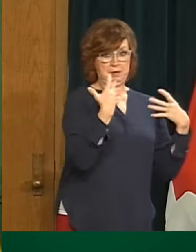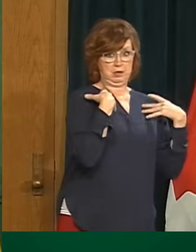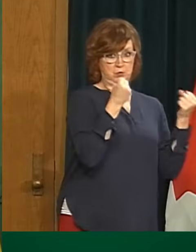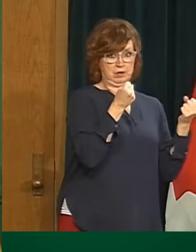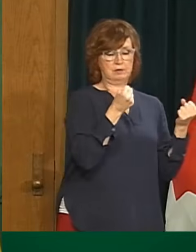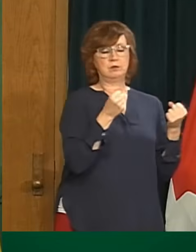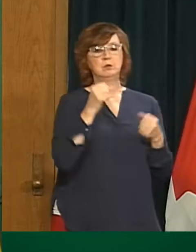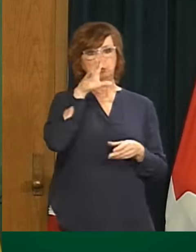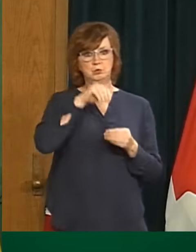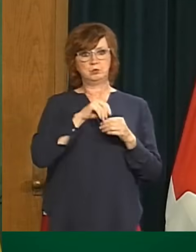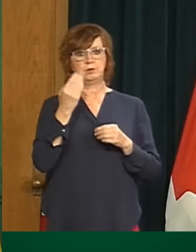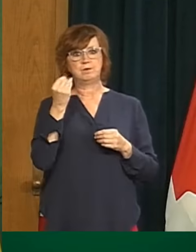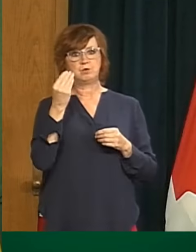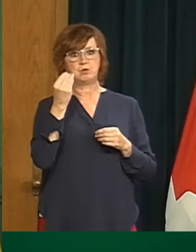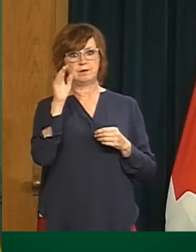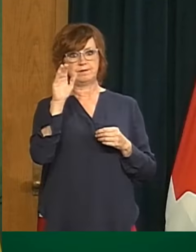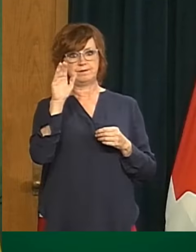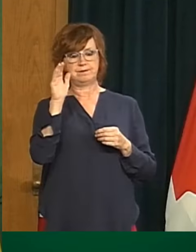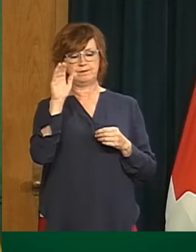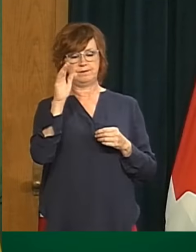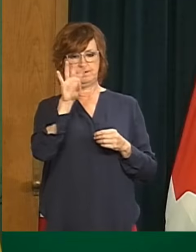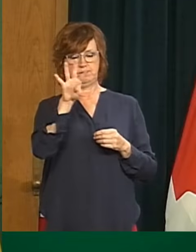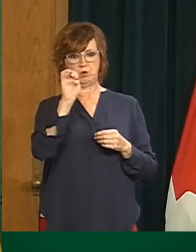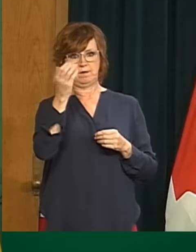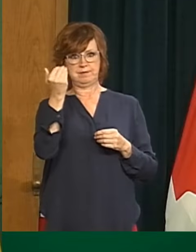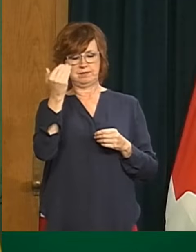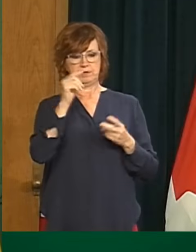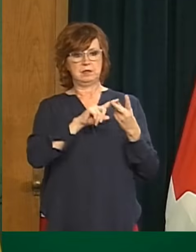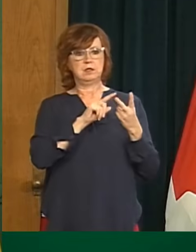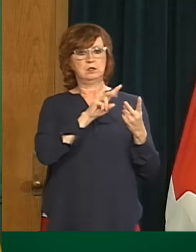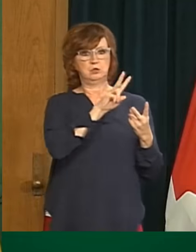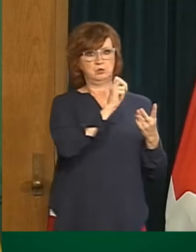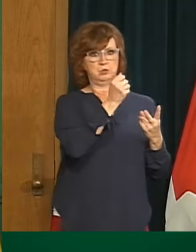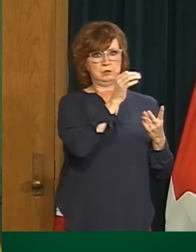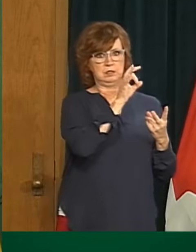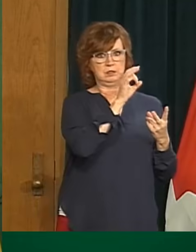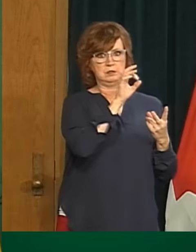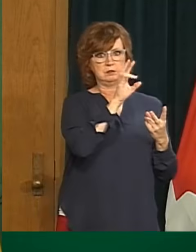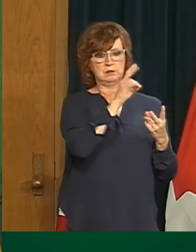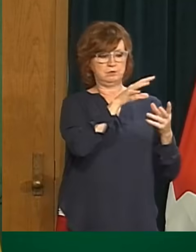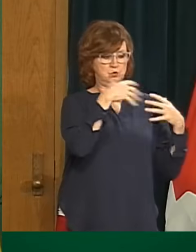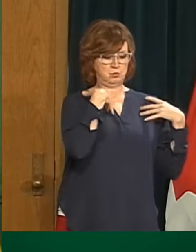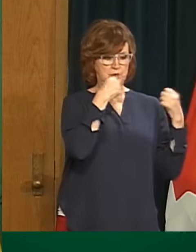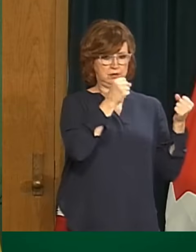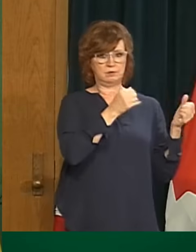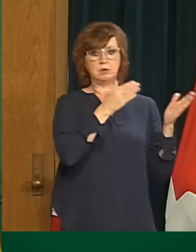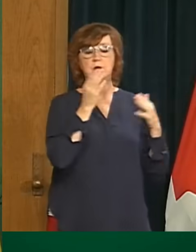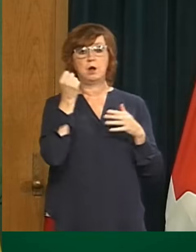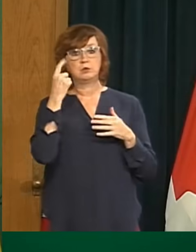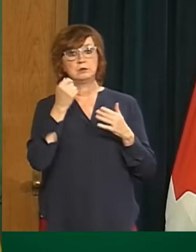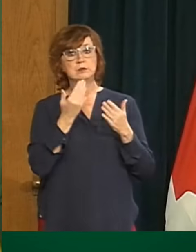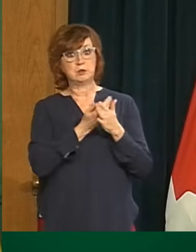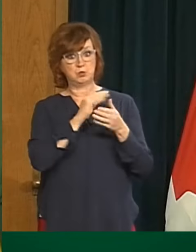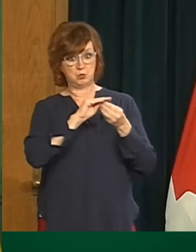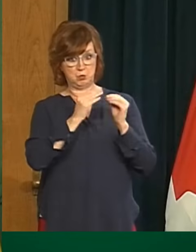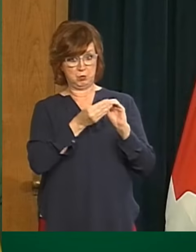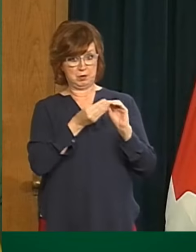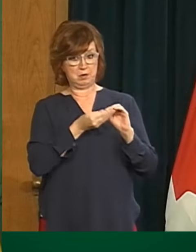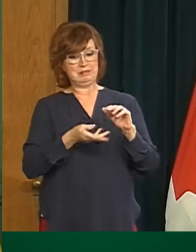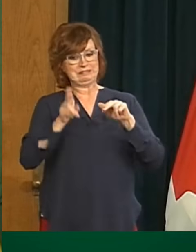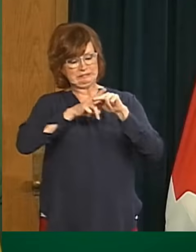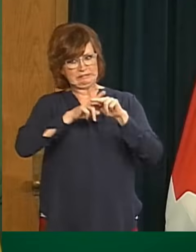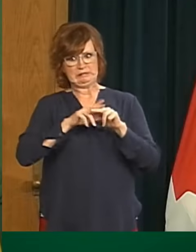of 415 cases with 297 recoveries. While the new cases are higher than we've seen in recent